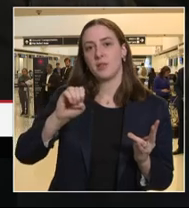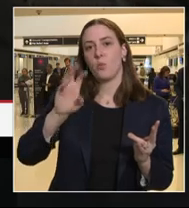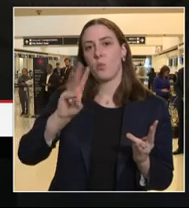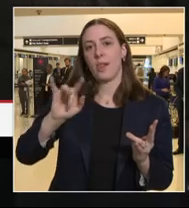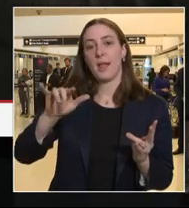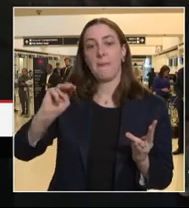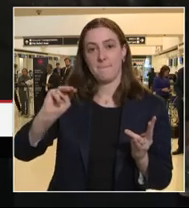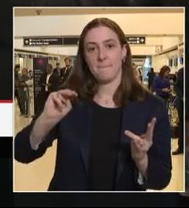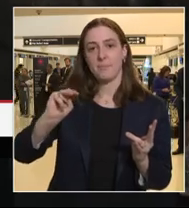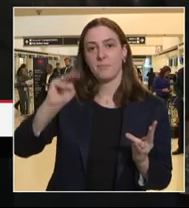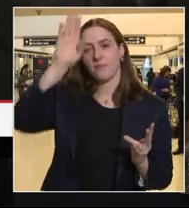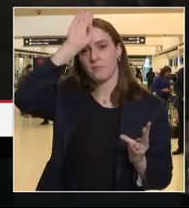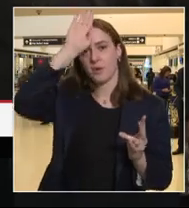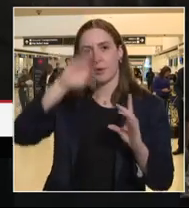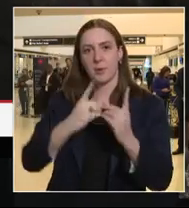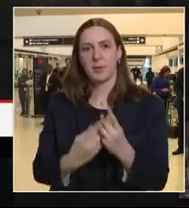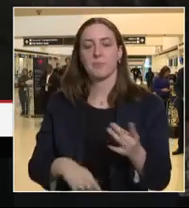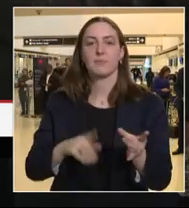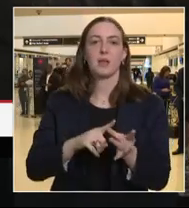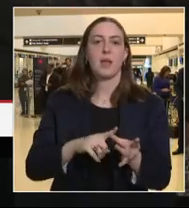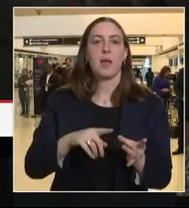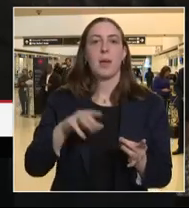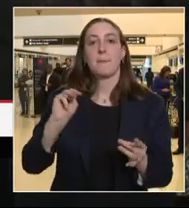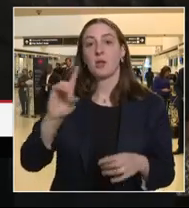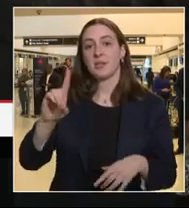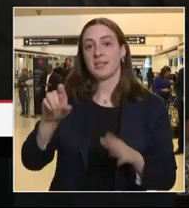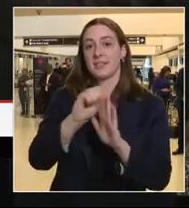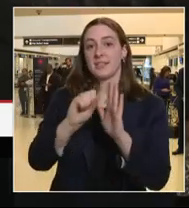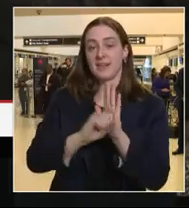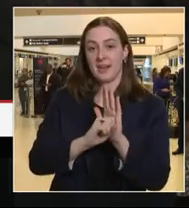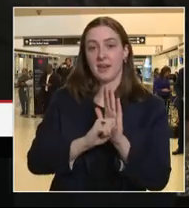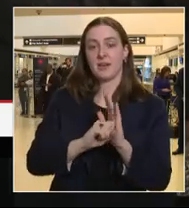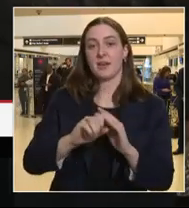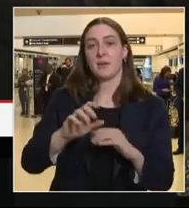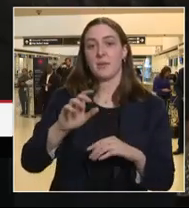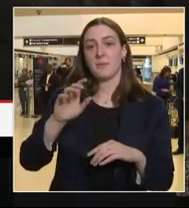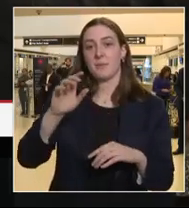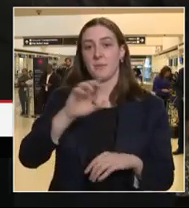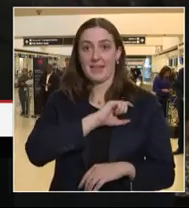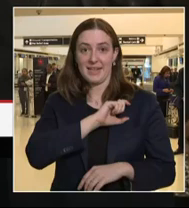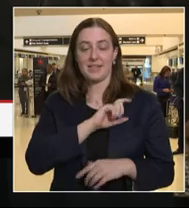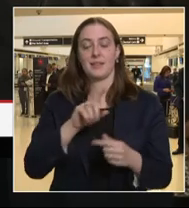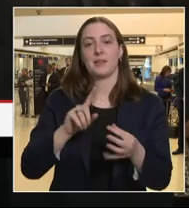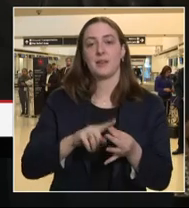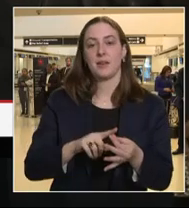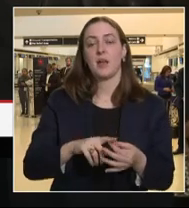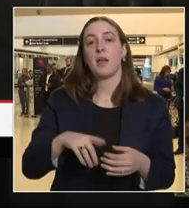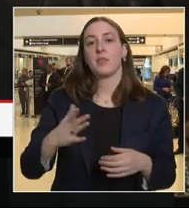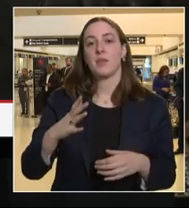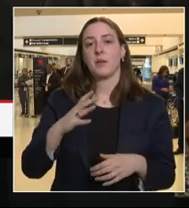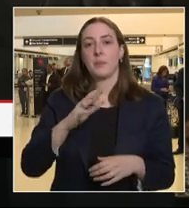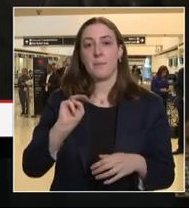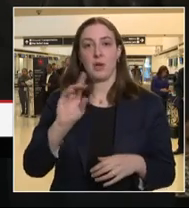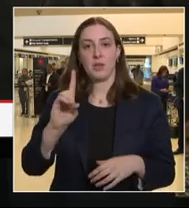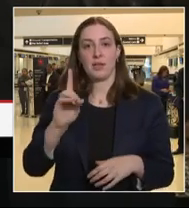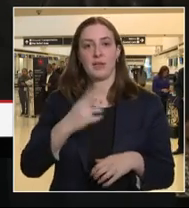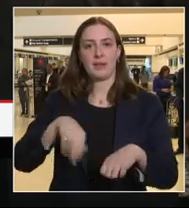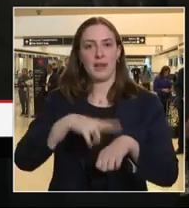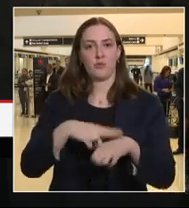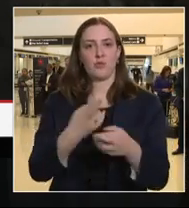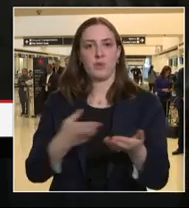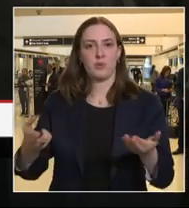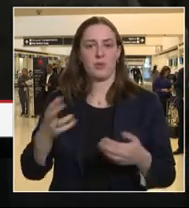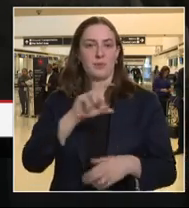Department, the Maryland State Police, the Maryland Natural Resources Police, the Department of Defense, the Joint